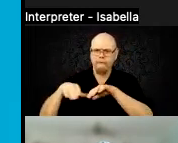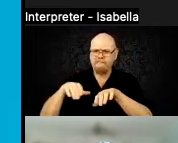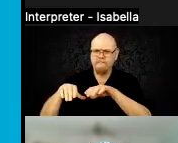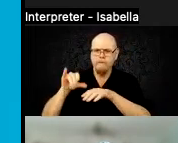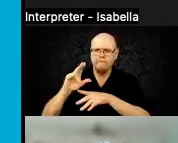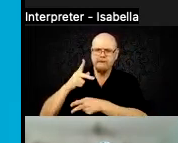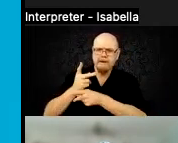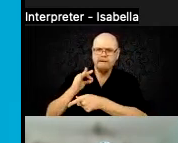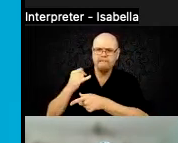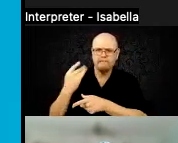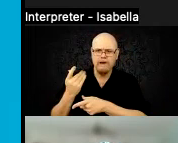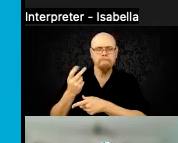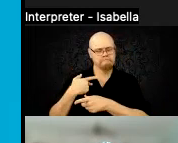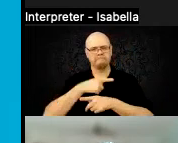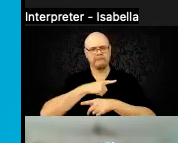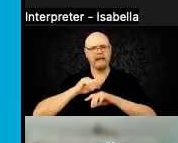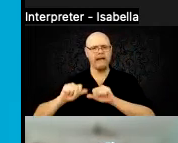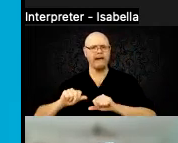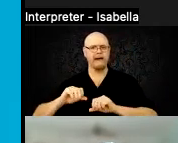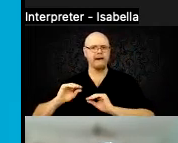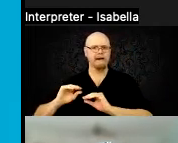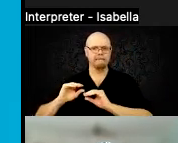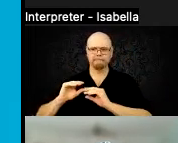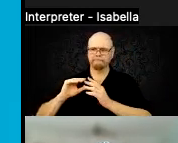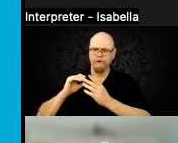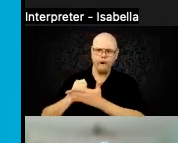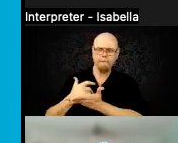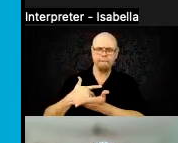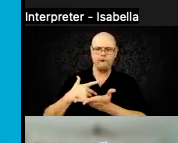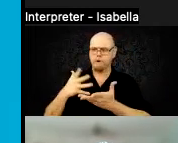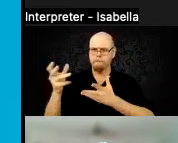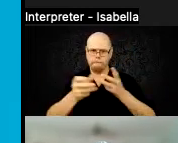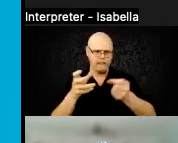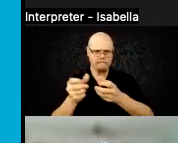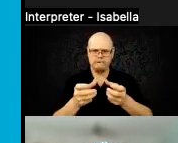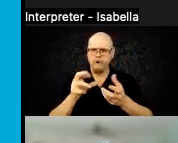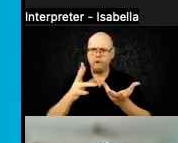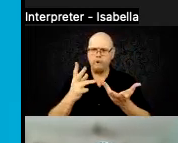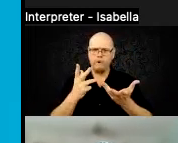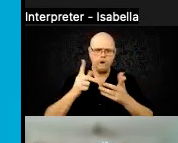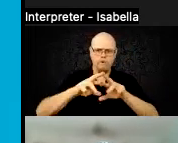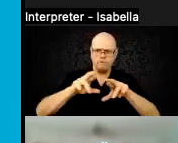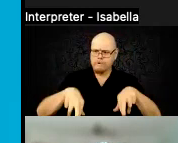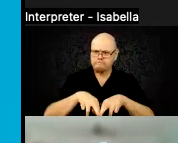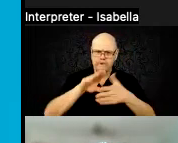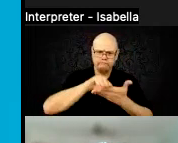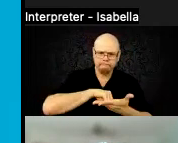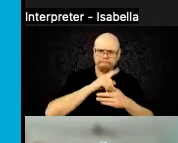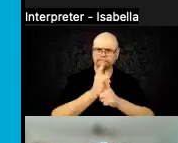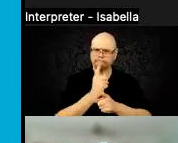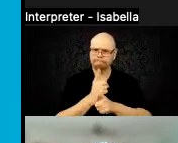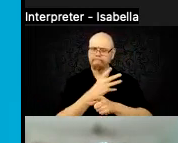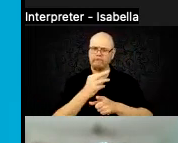potentially help with. They can help with job placements. So they can help you with resumes, interview prep, applications. They can pay